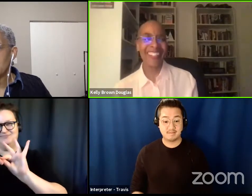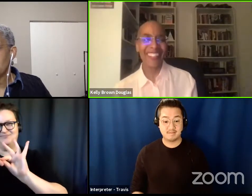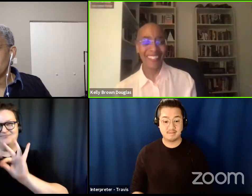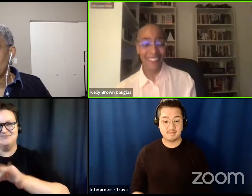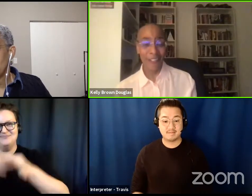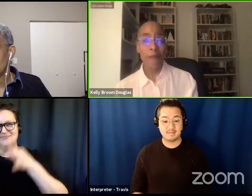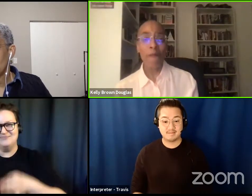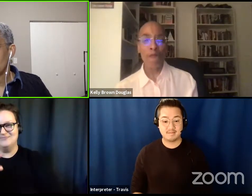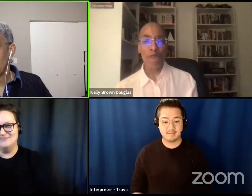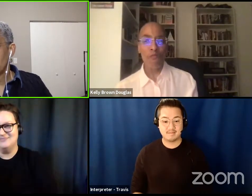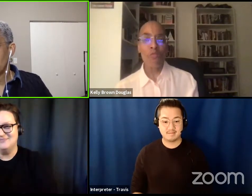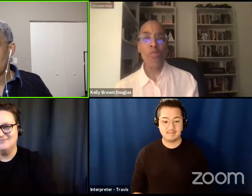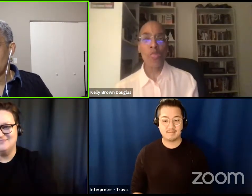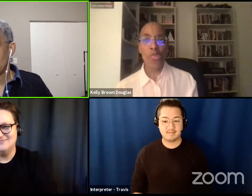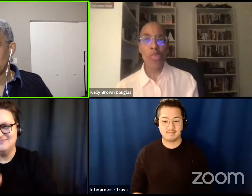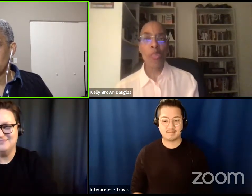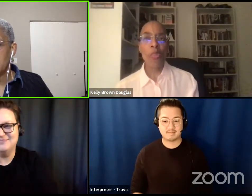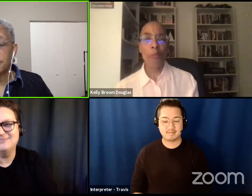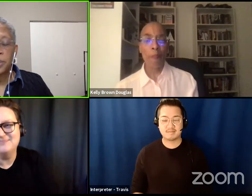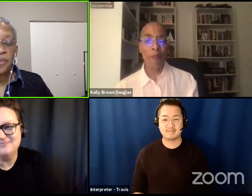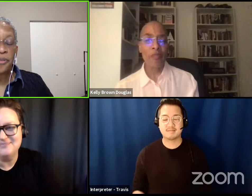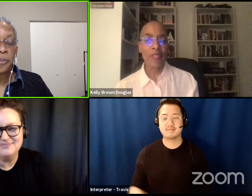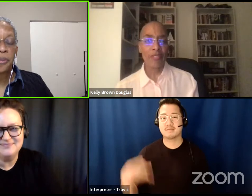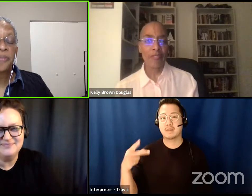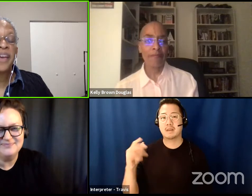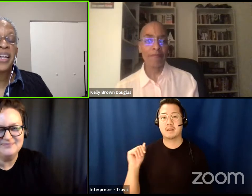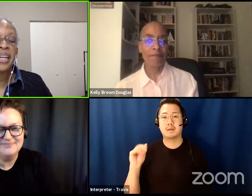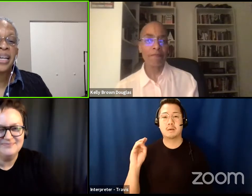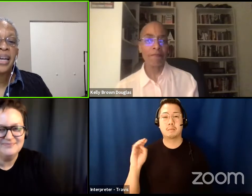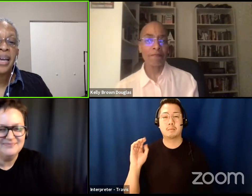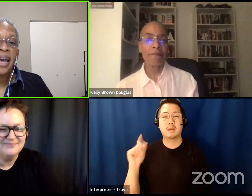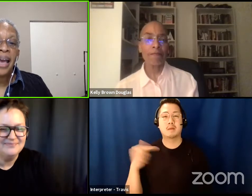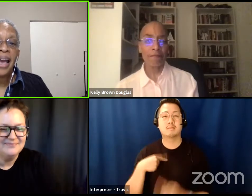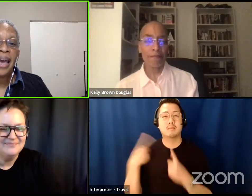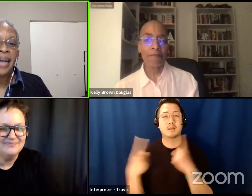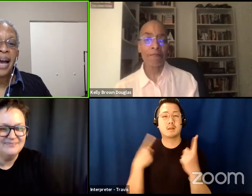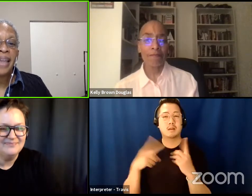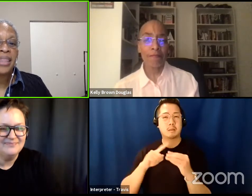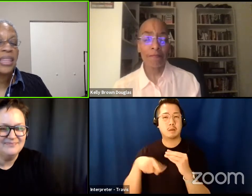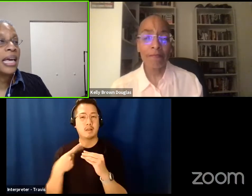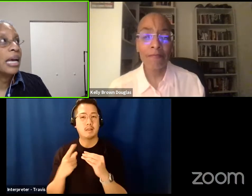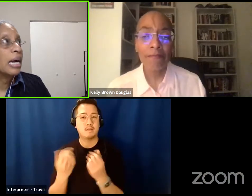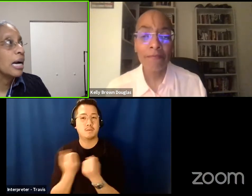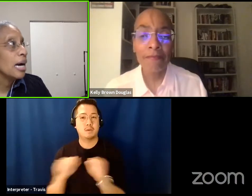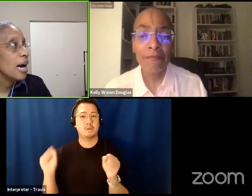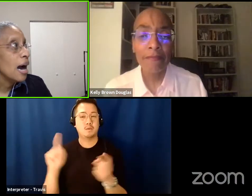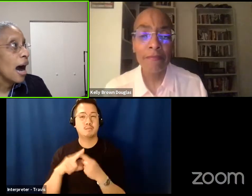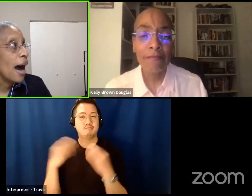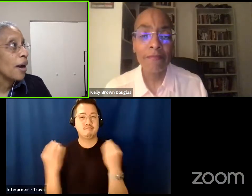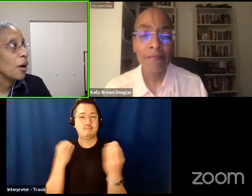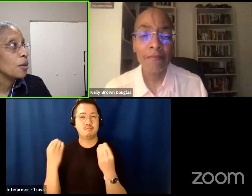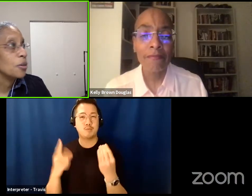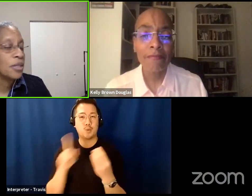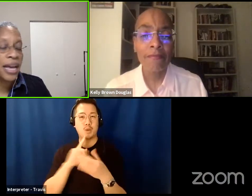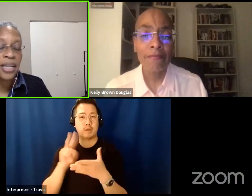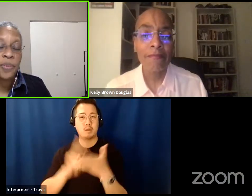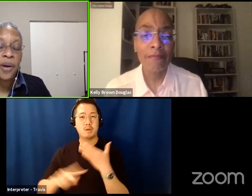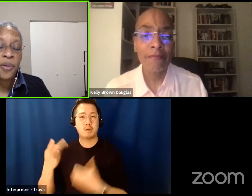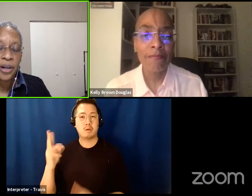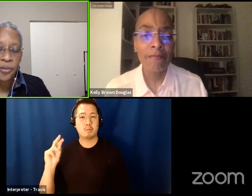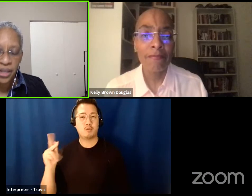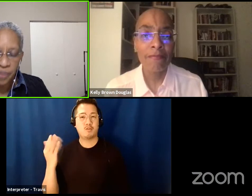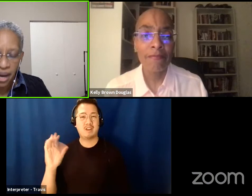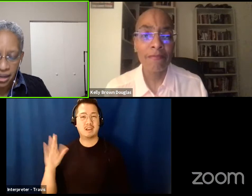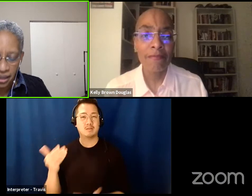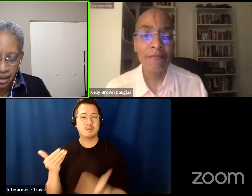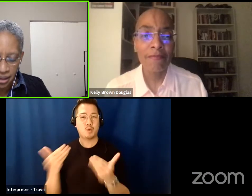Well, I'm thinking about what you talked about, the freedom to be prophetic. And I think I heard you say, and you might